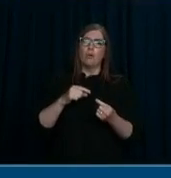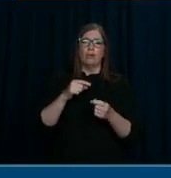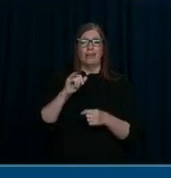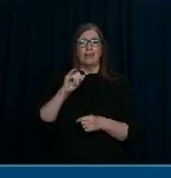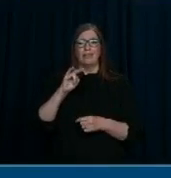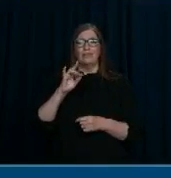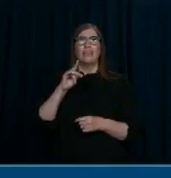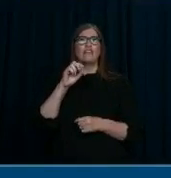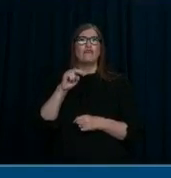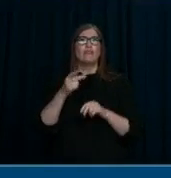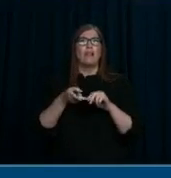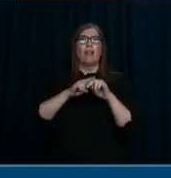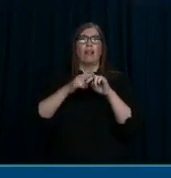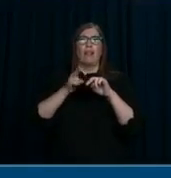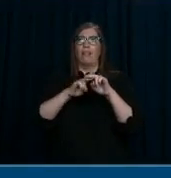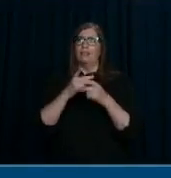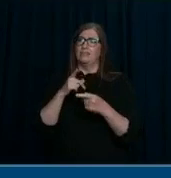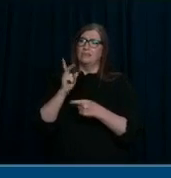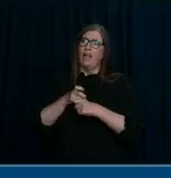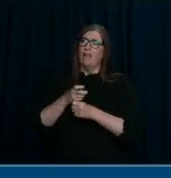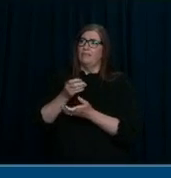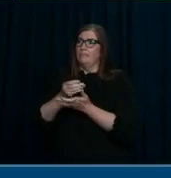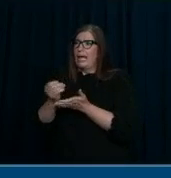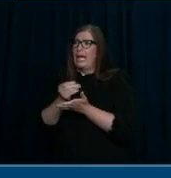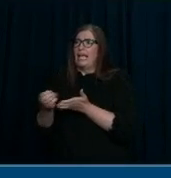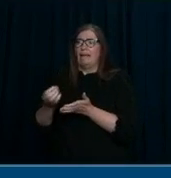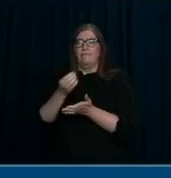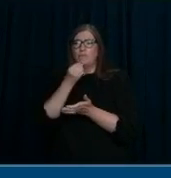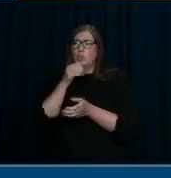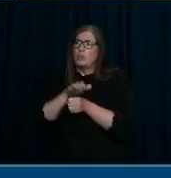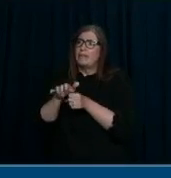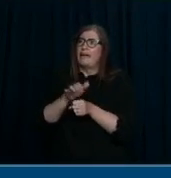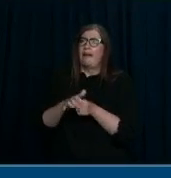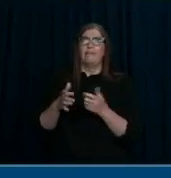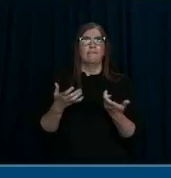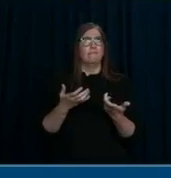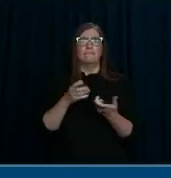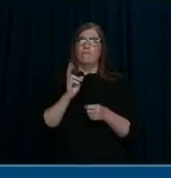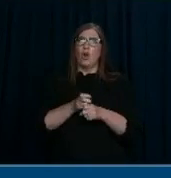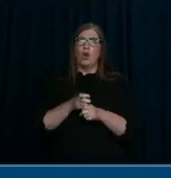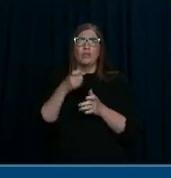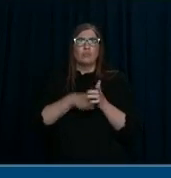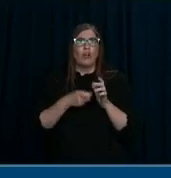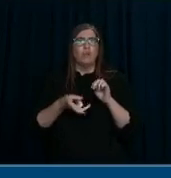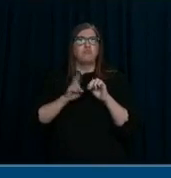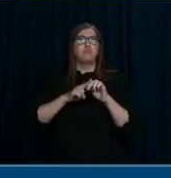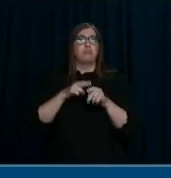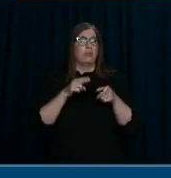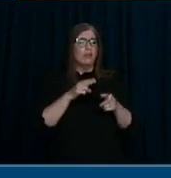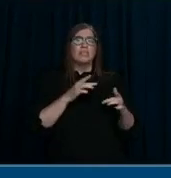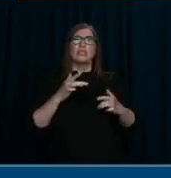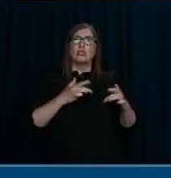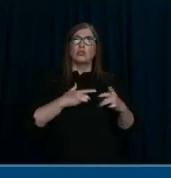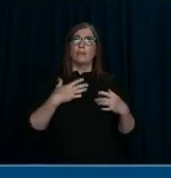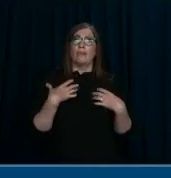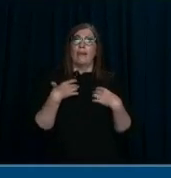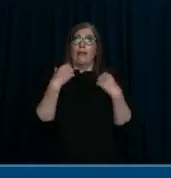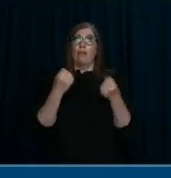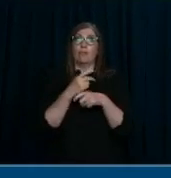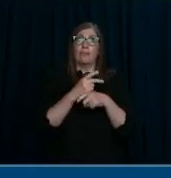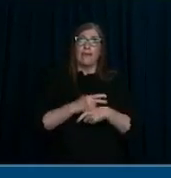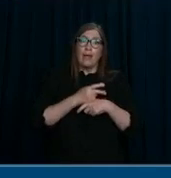time getting food on their counters. They're also worried about healthcare costs, and that has